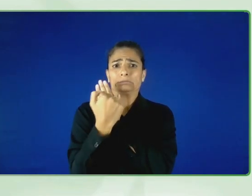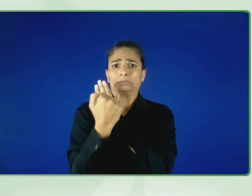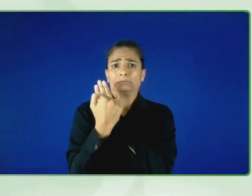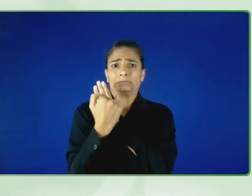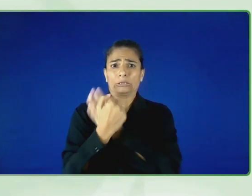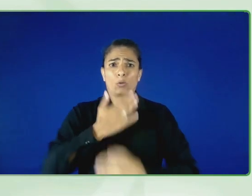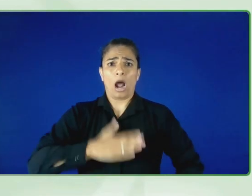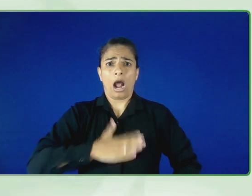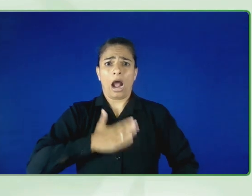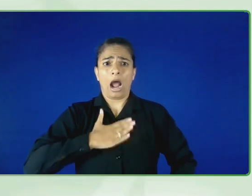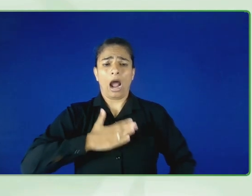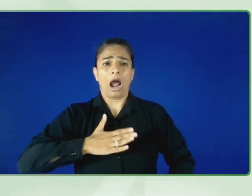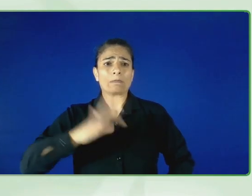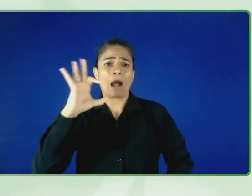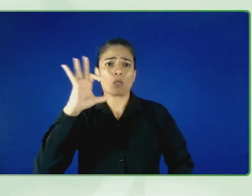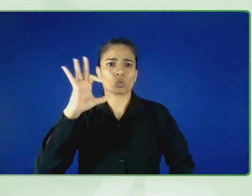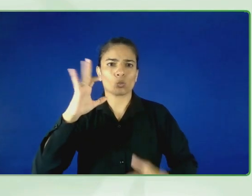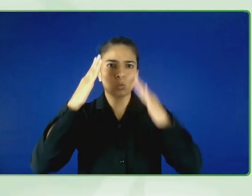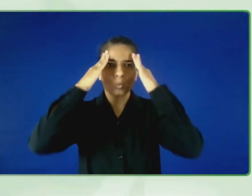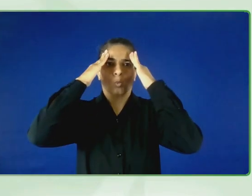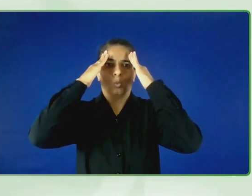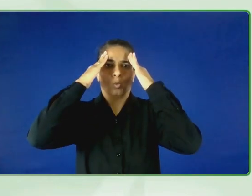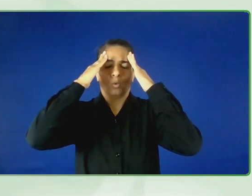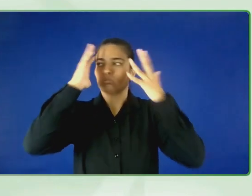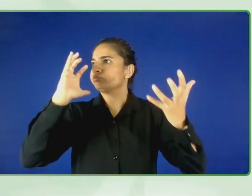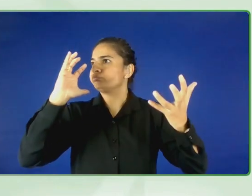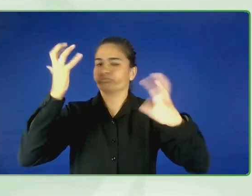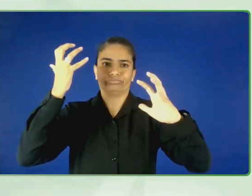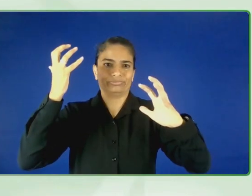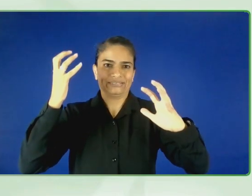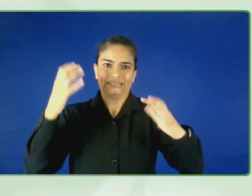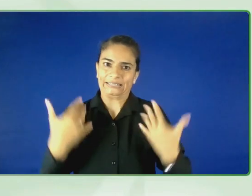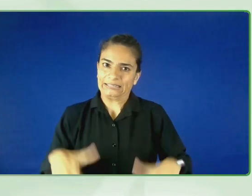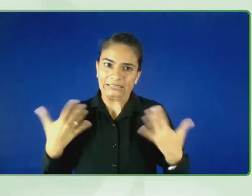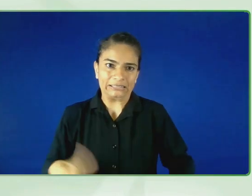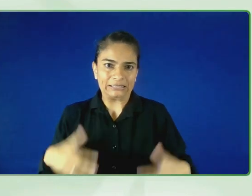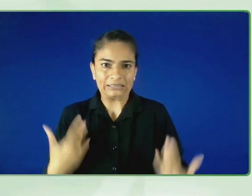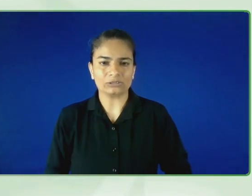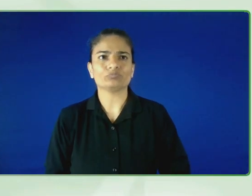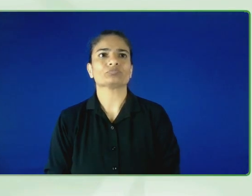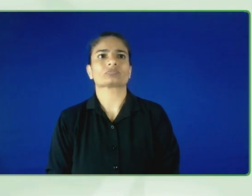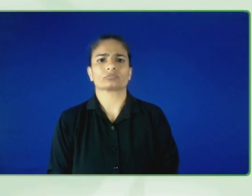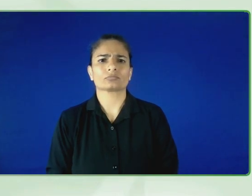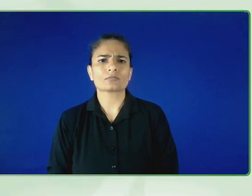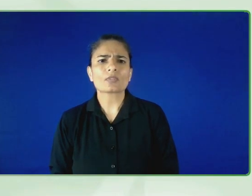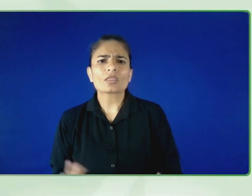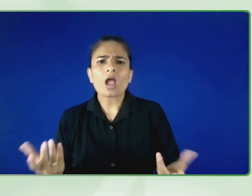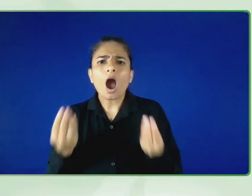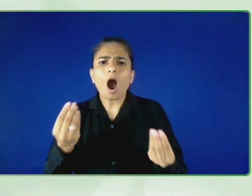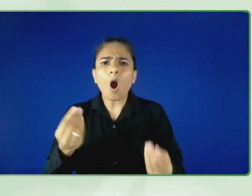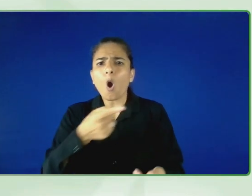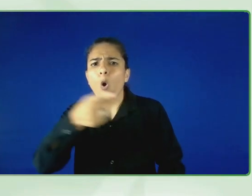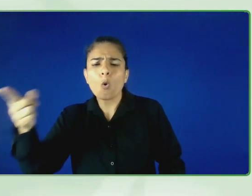my nightmare scenario. I don't know about you guys, but I came this morning right around